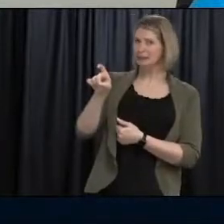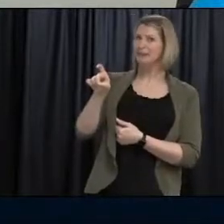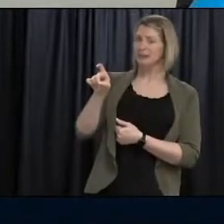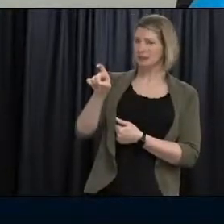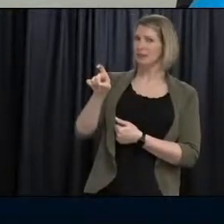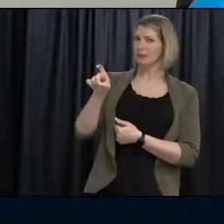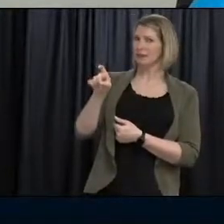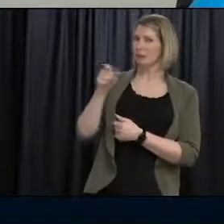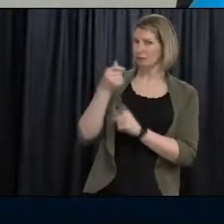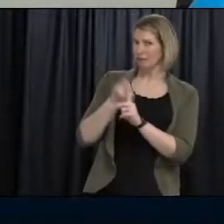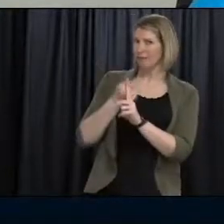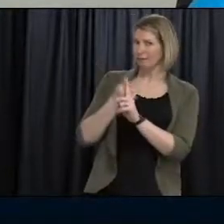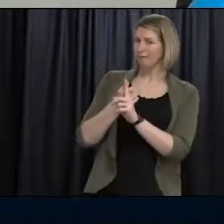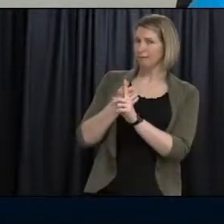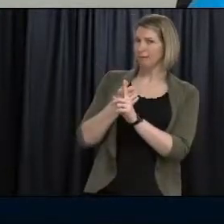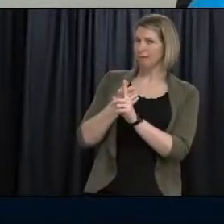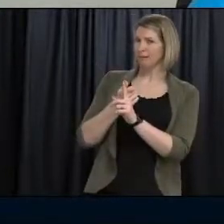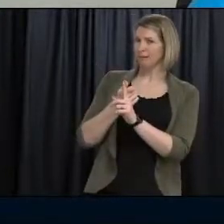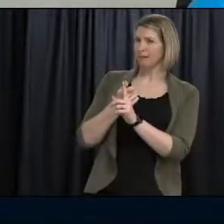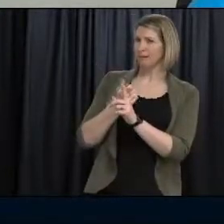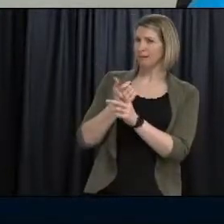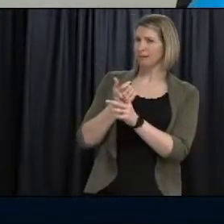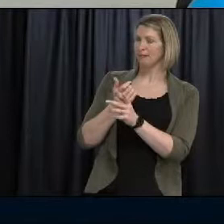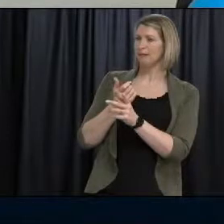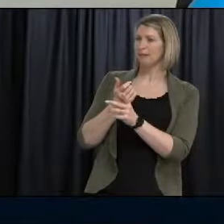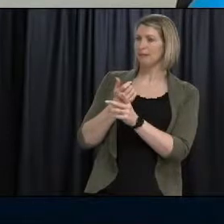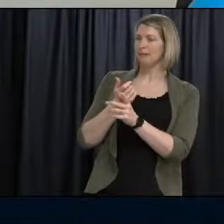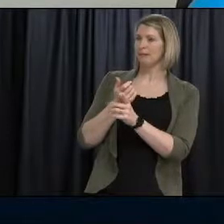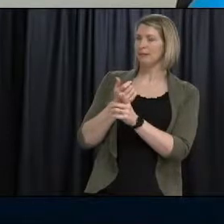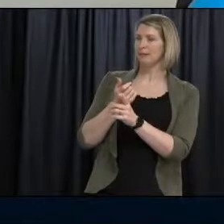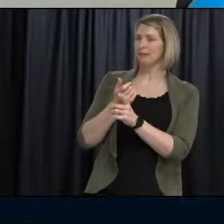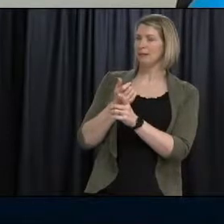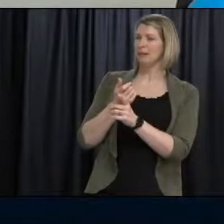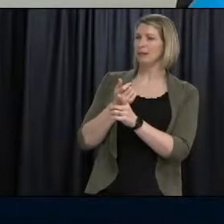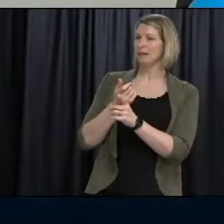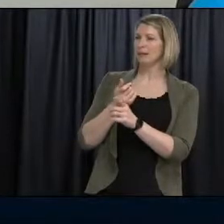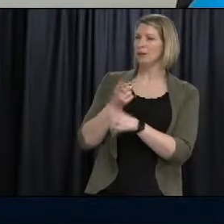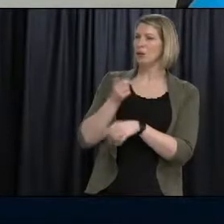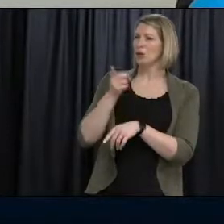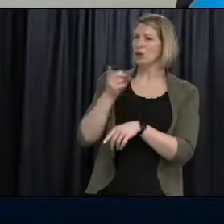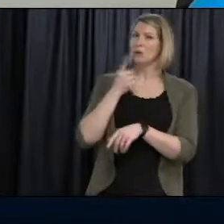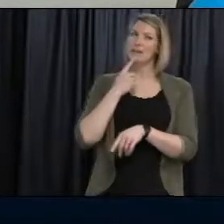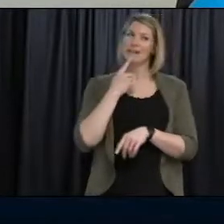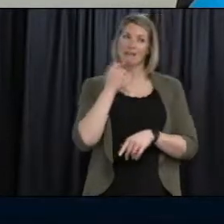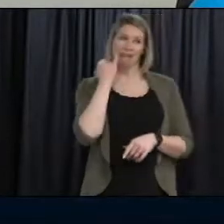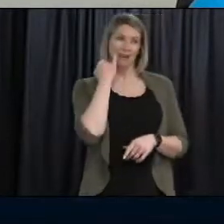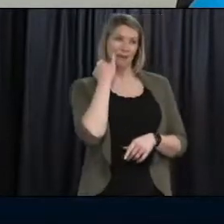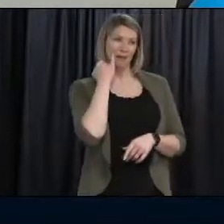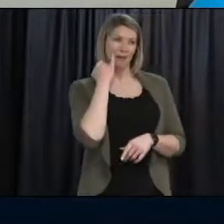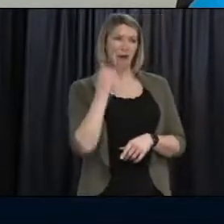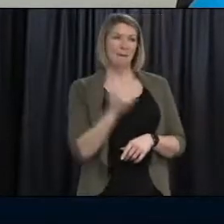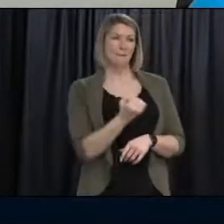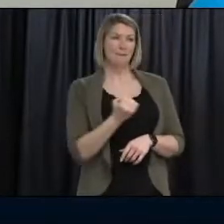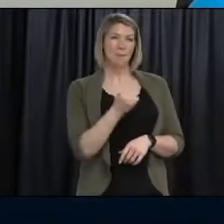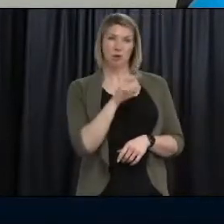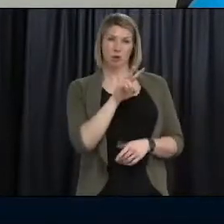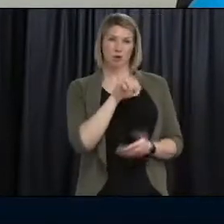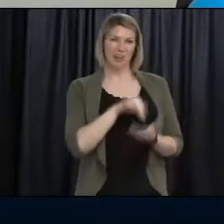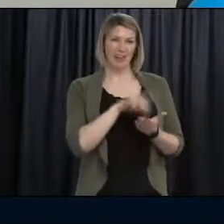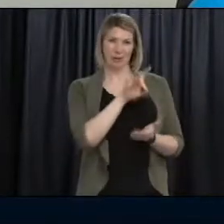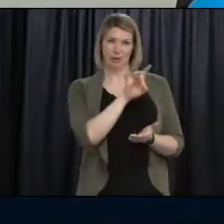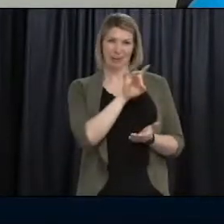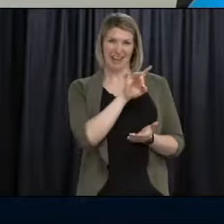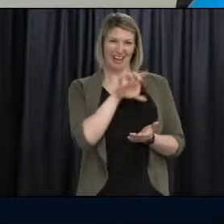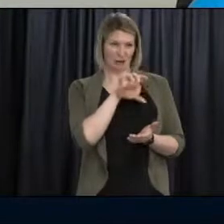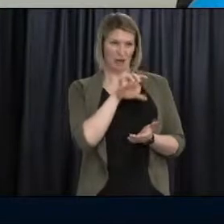whether, it was responding to a question from Mark Quinn. You said that if you were one of those 2,800 people who are 70 plus, you should go